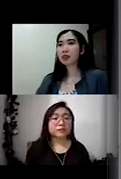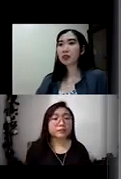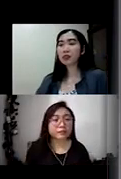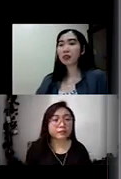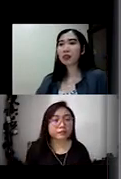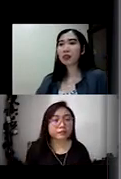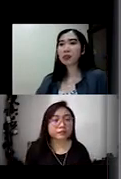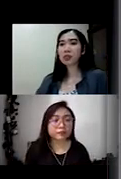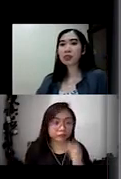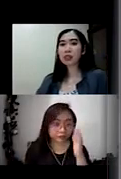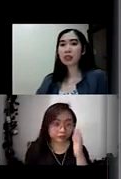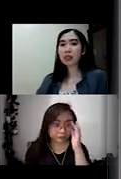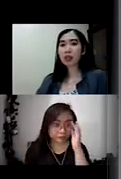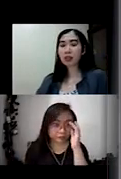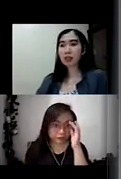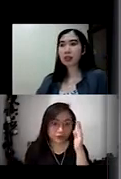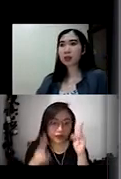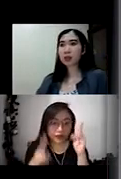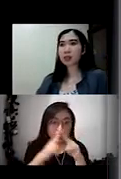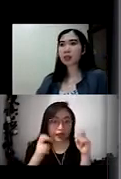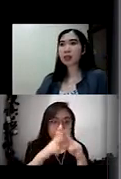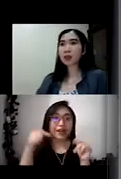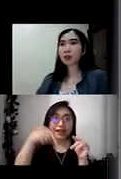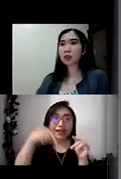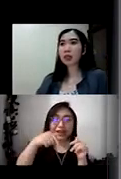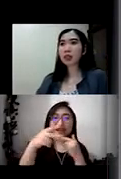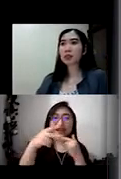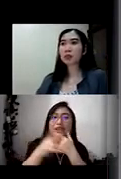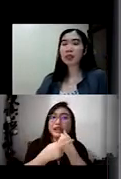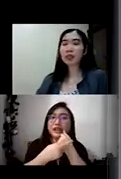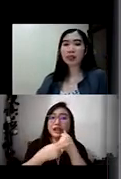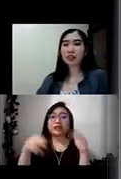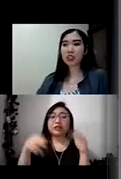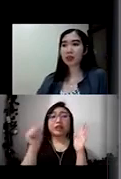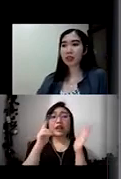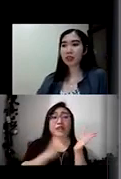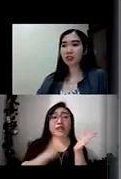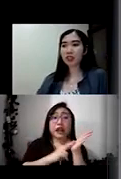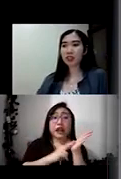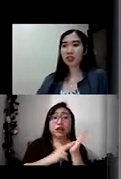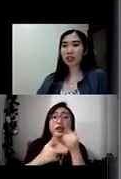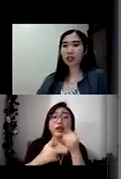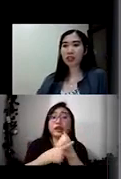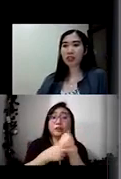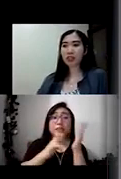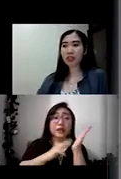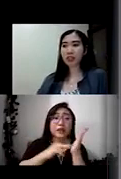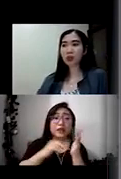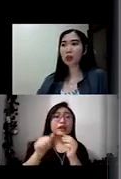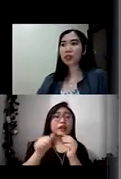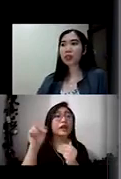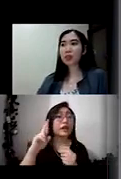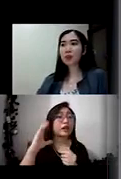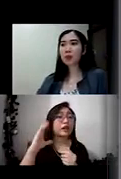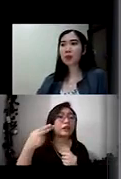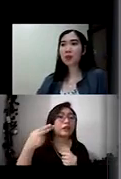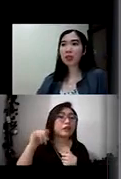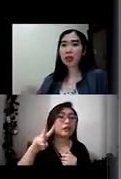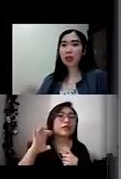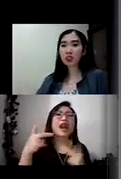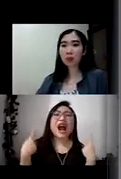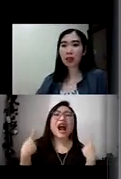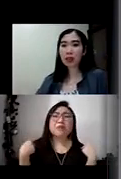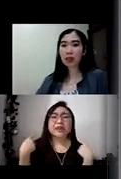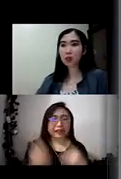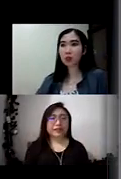Even if this is in the archives, pag pumunta ka sa portal management, andito rin siya. So, hindi po